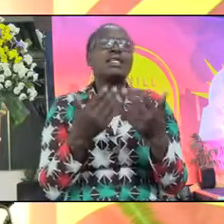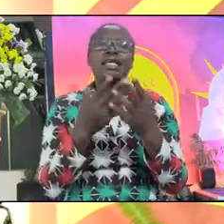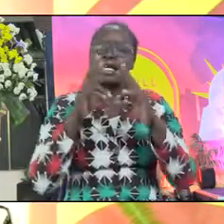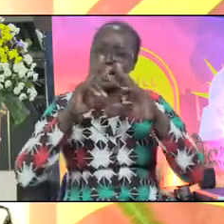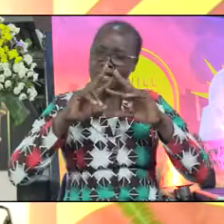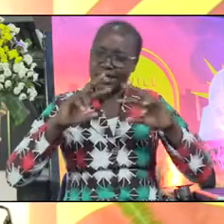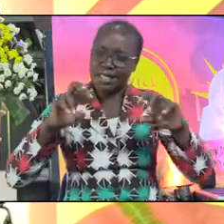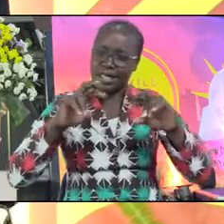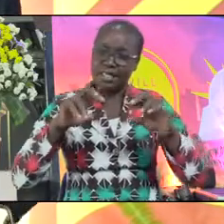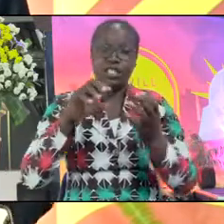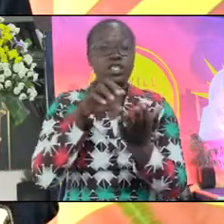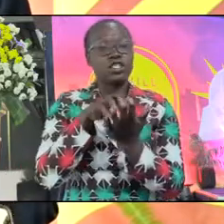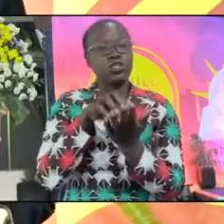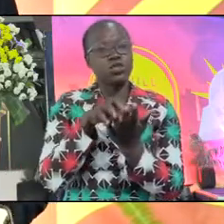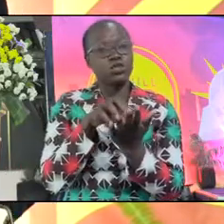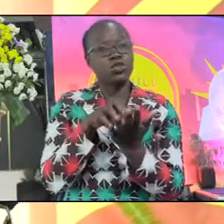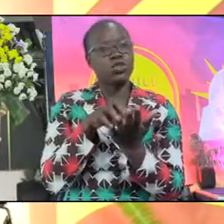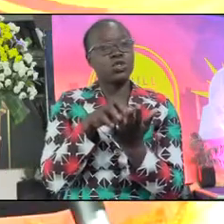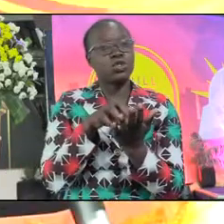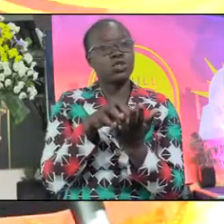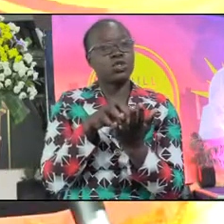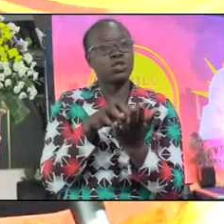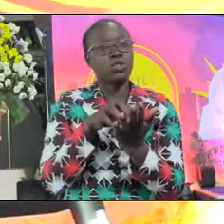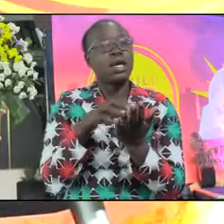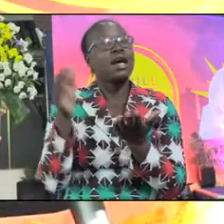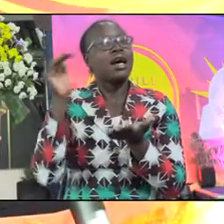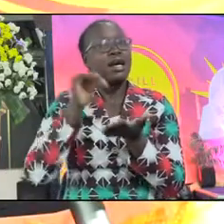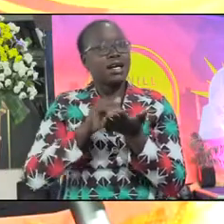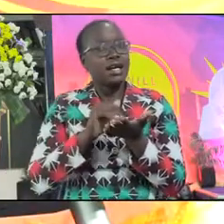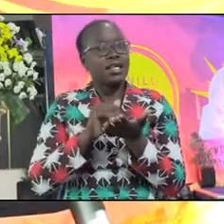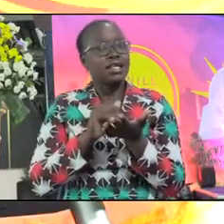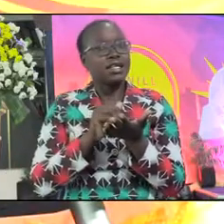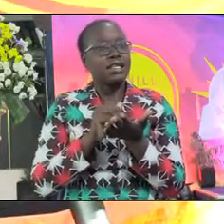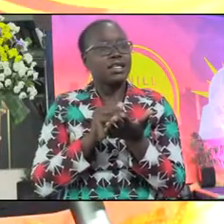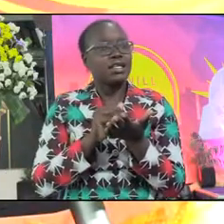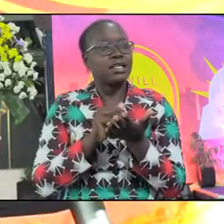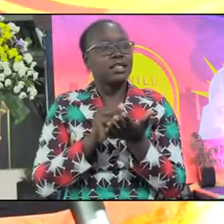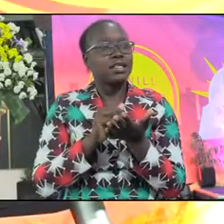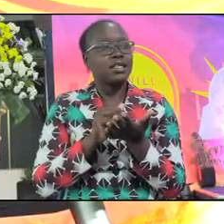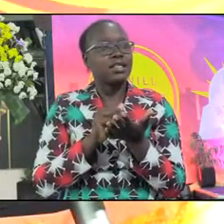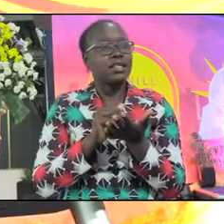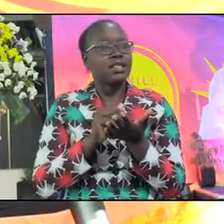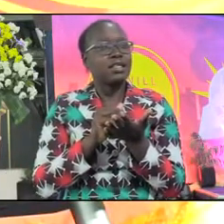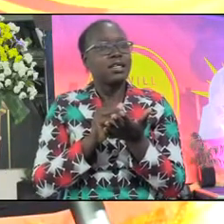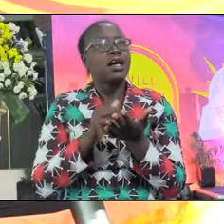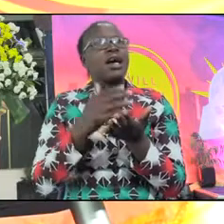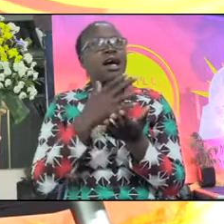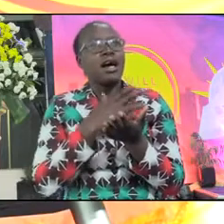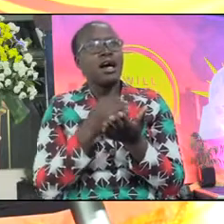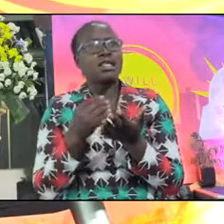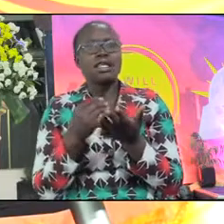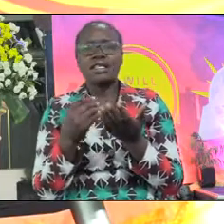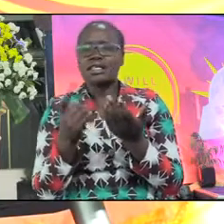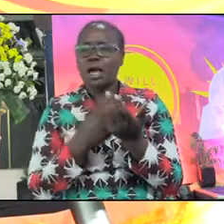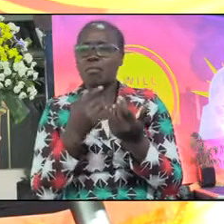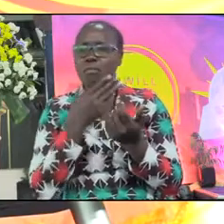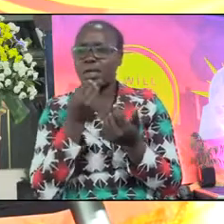assessed the situation again, brother pastor. And there were a couple of